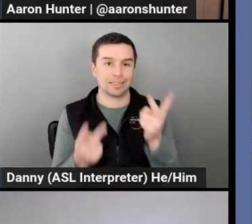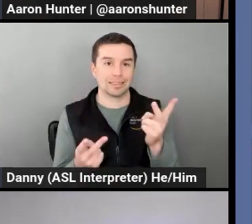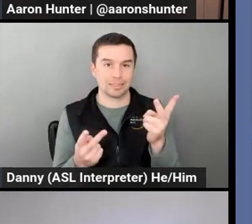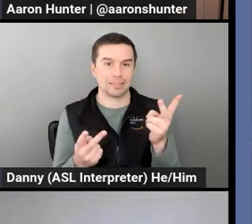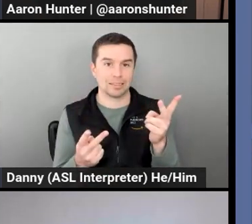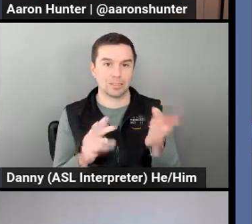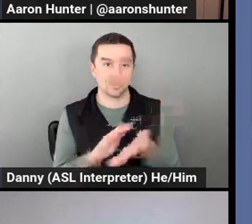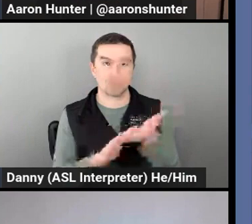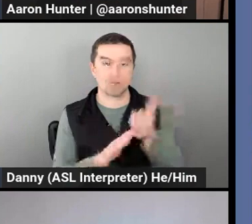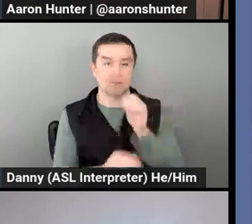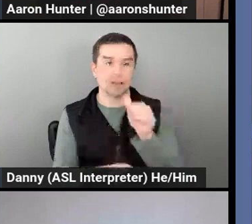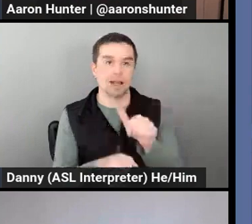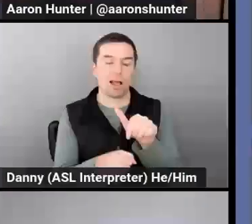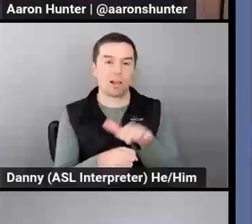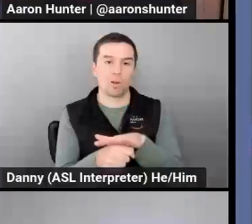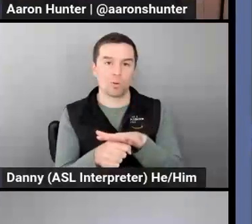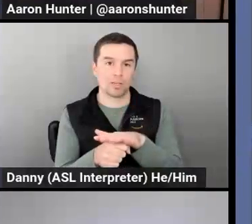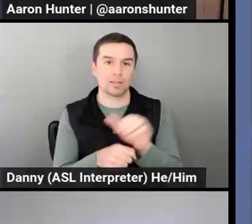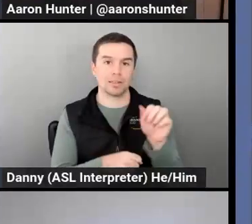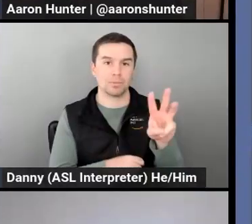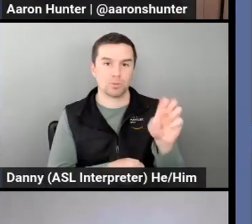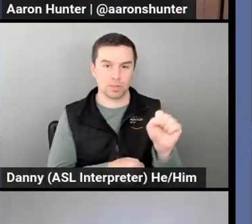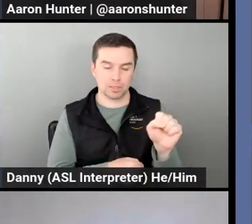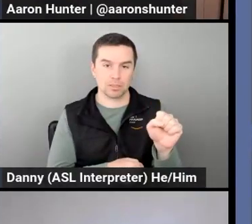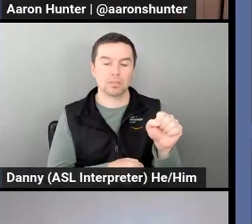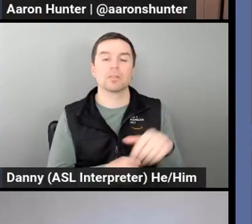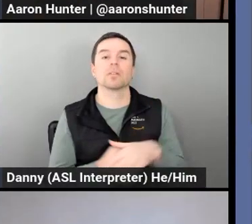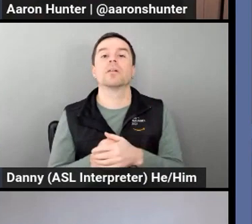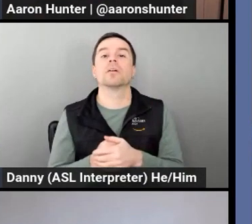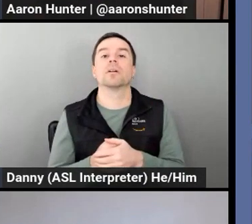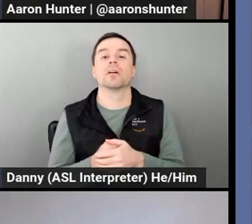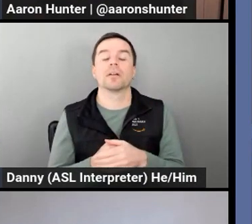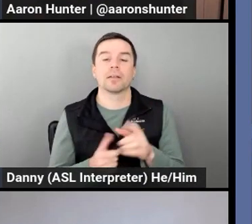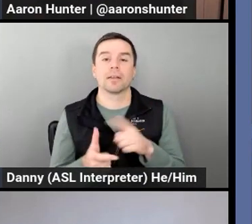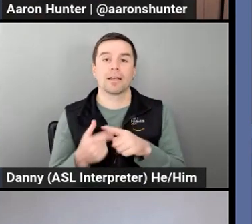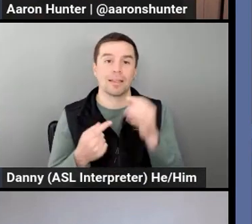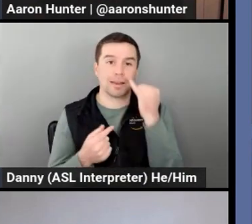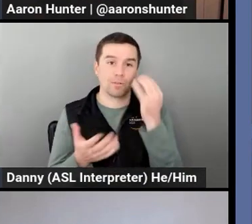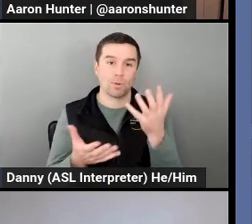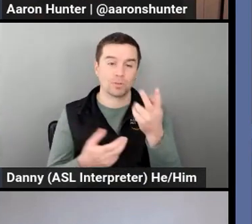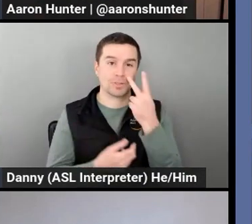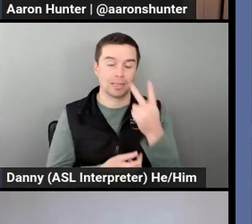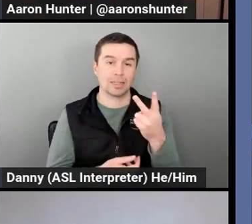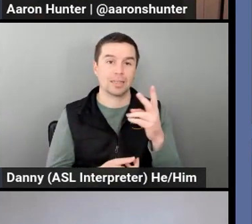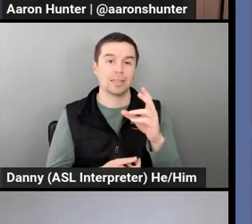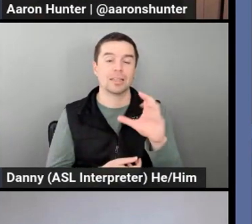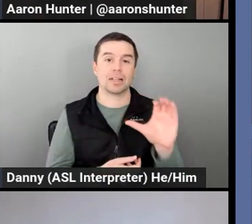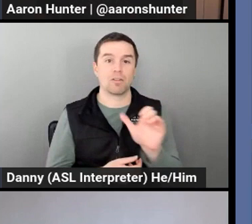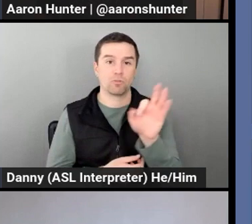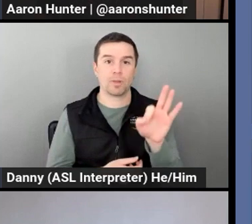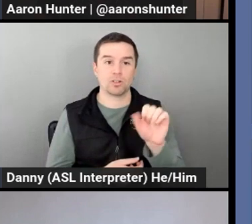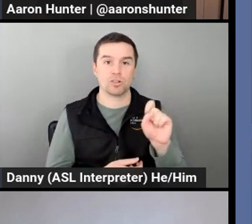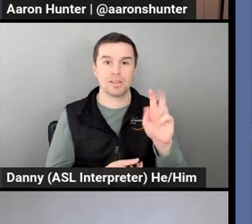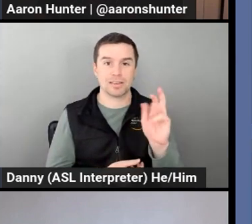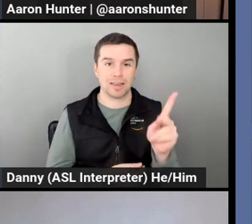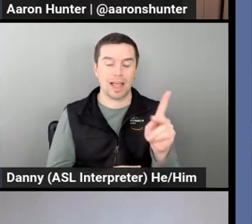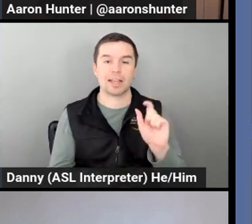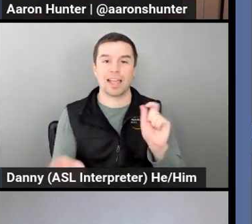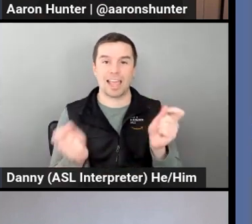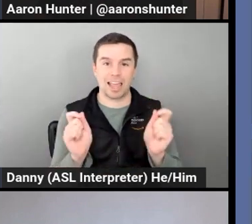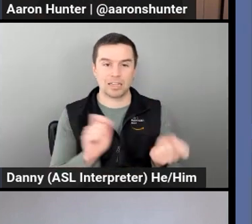locally on AWS. And then also, if you want to view the CloudFormation stack, make edits, you also get the link to the CloudFormation